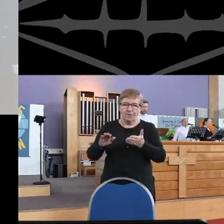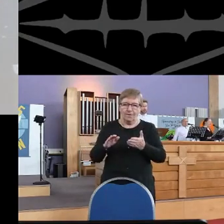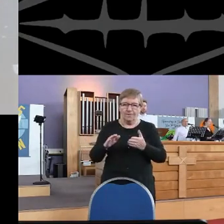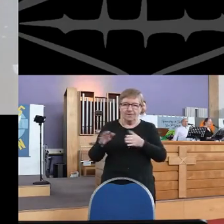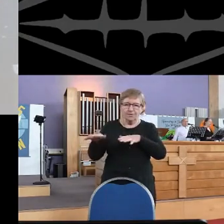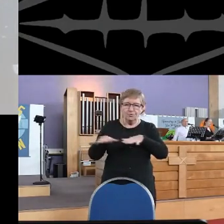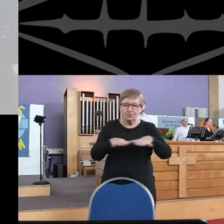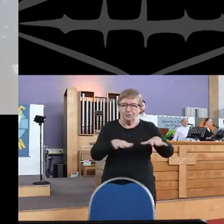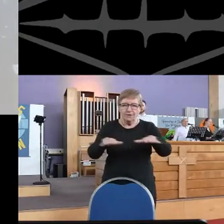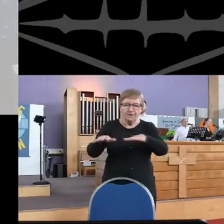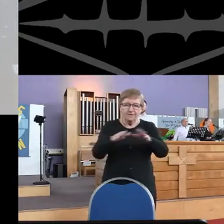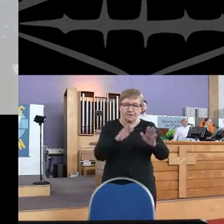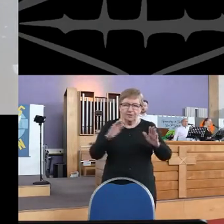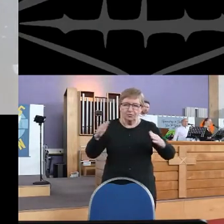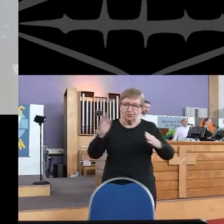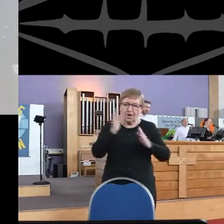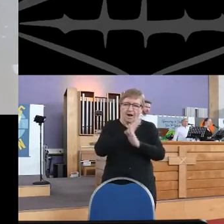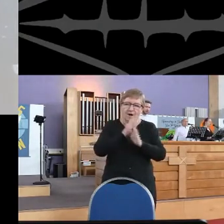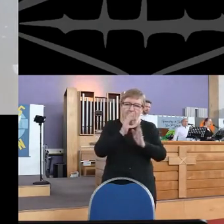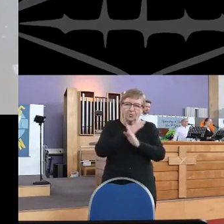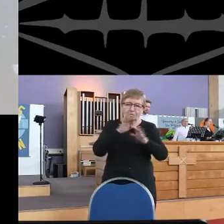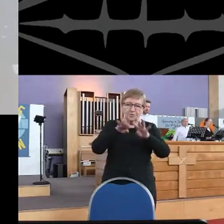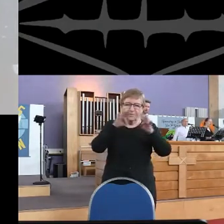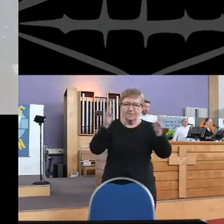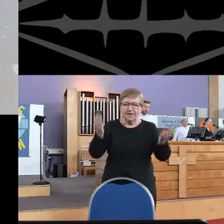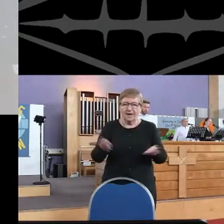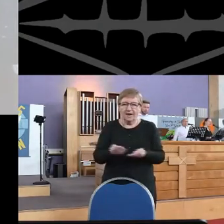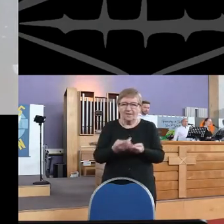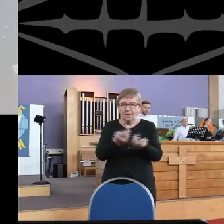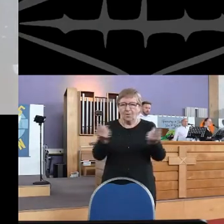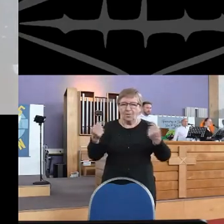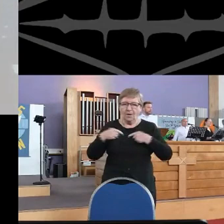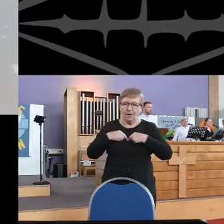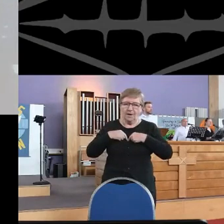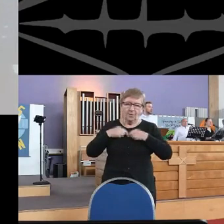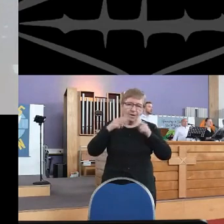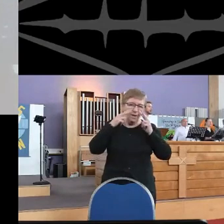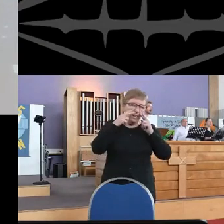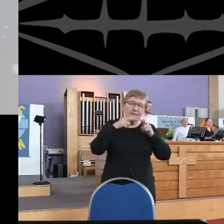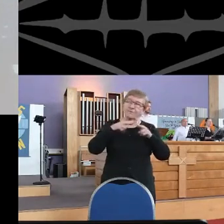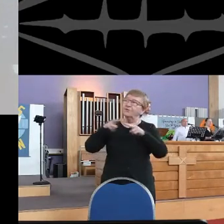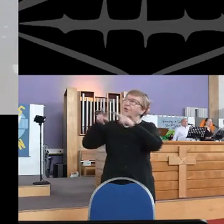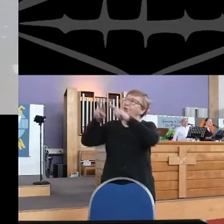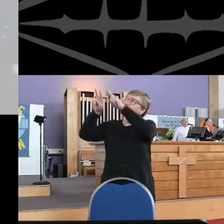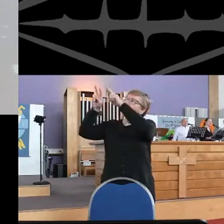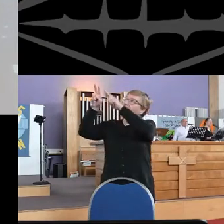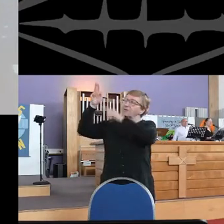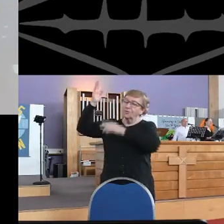Shifting shadows of the earth, we will lift our eyes.